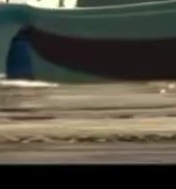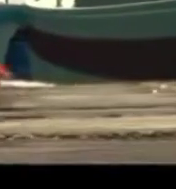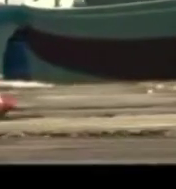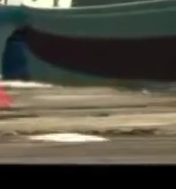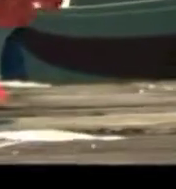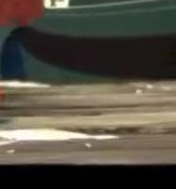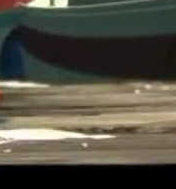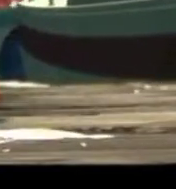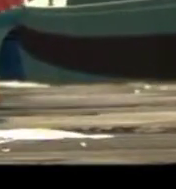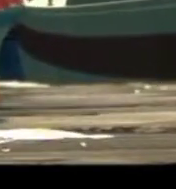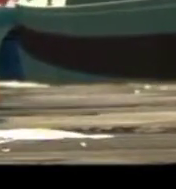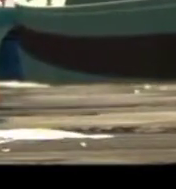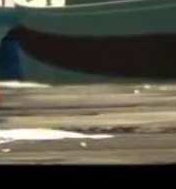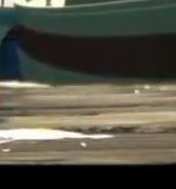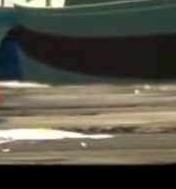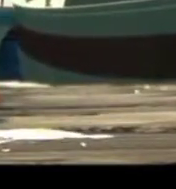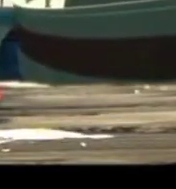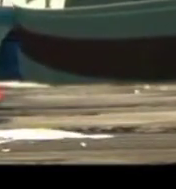tell you!